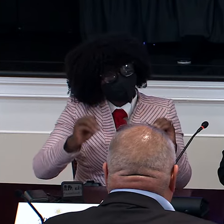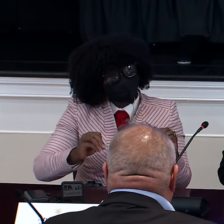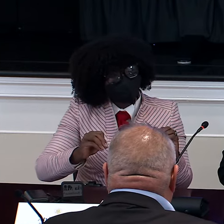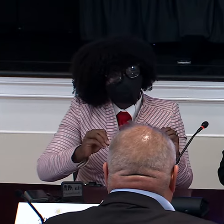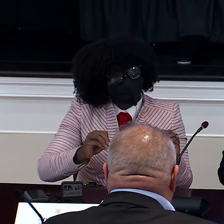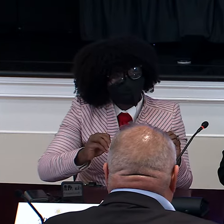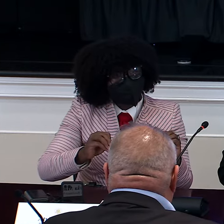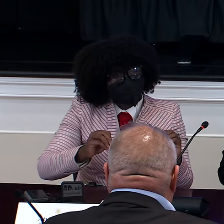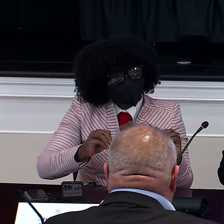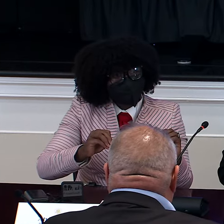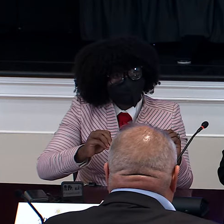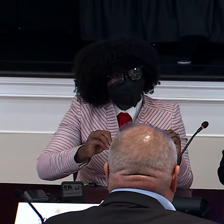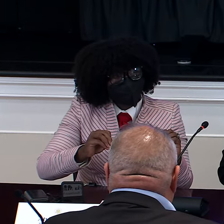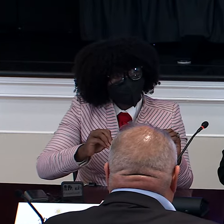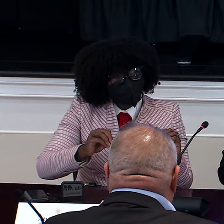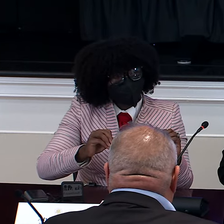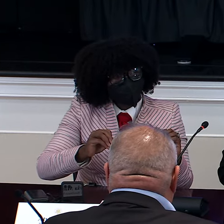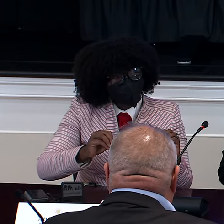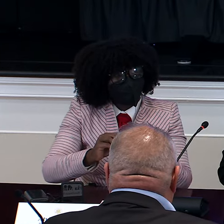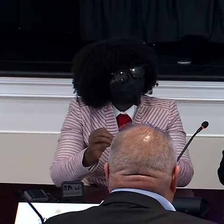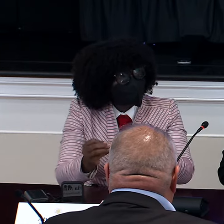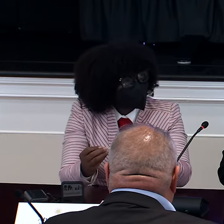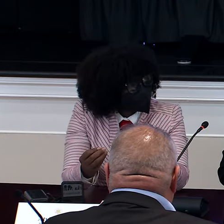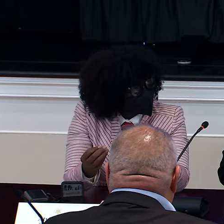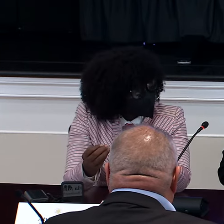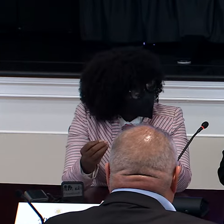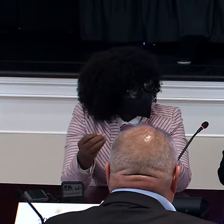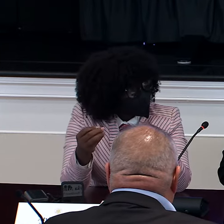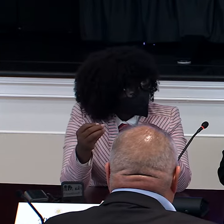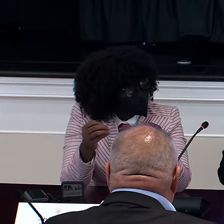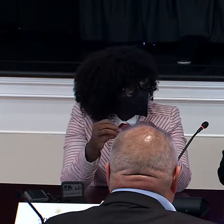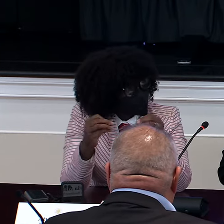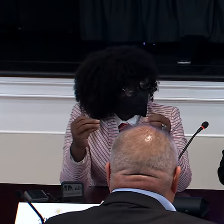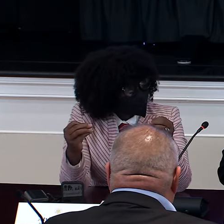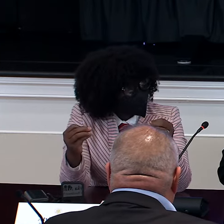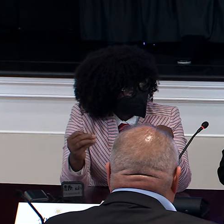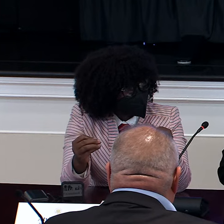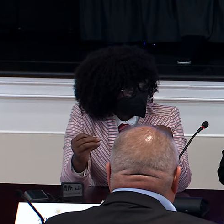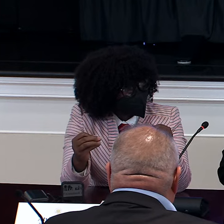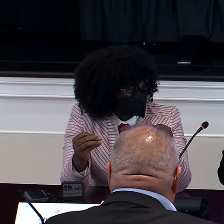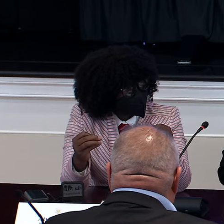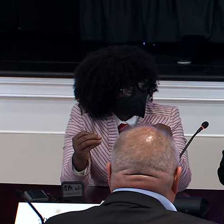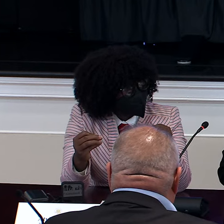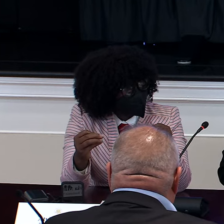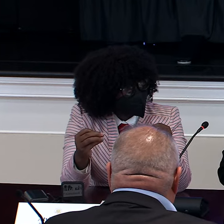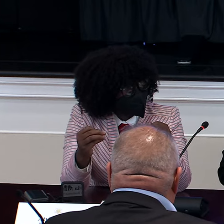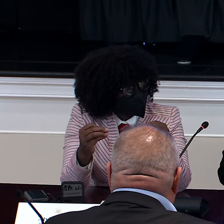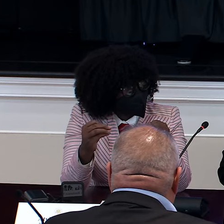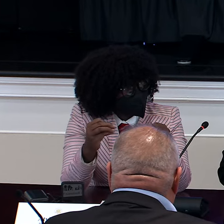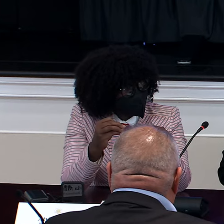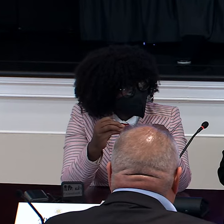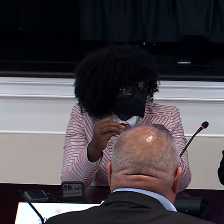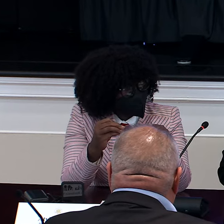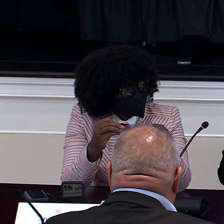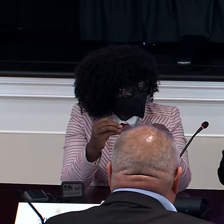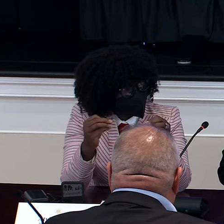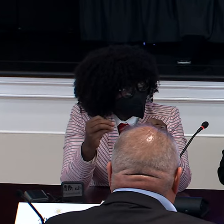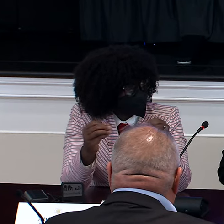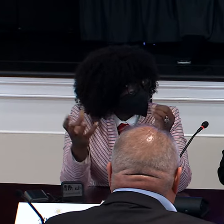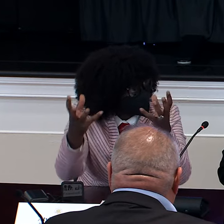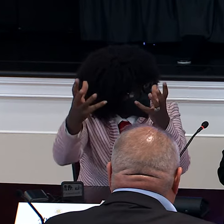make sure that local businesses and community-based organizations are going to be able to get part of